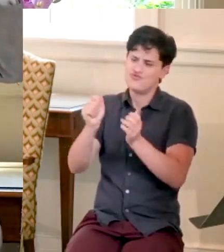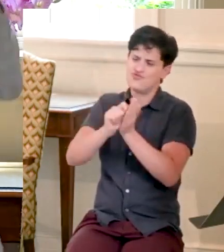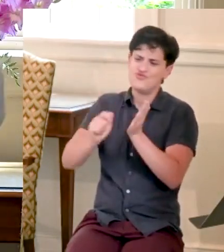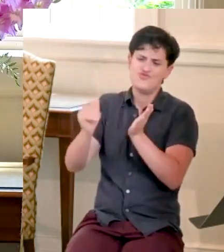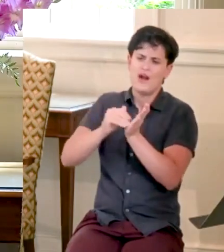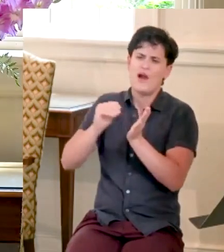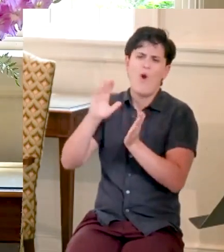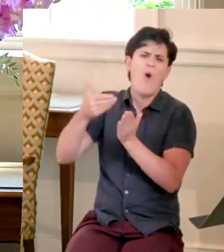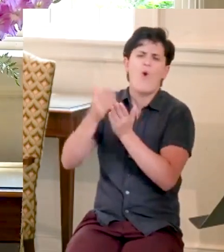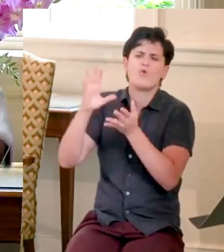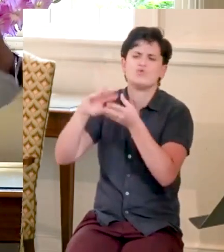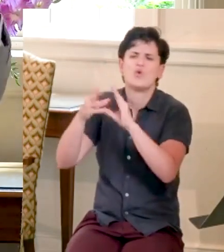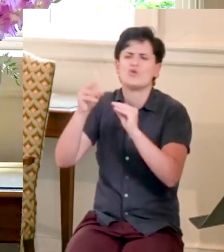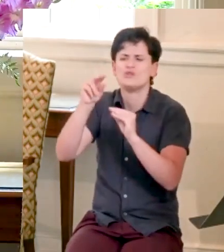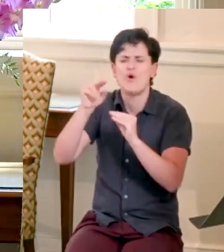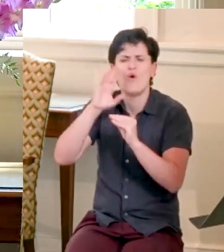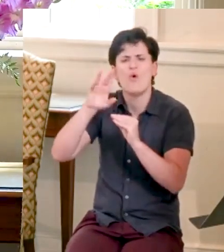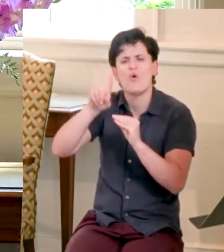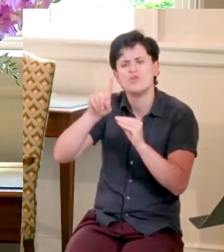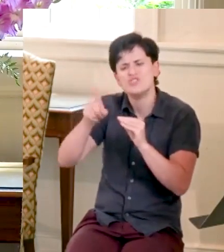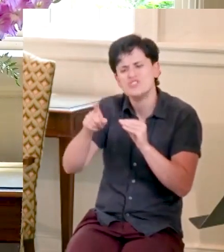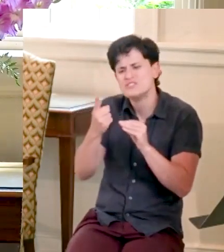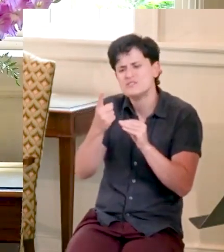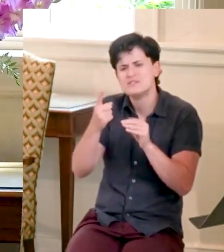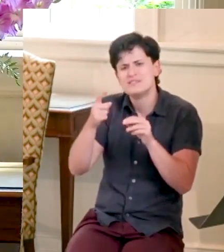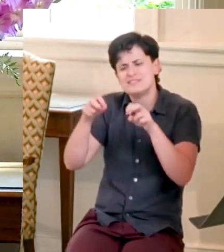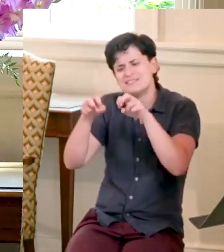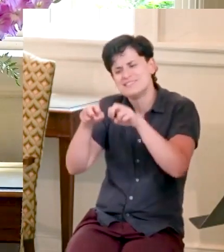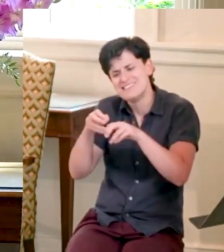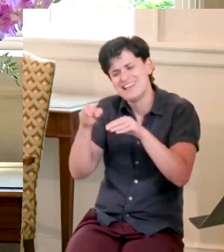just sit next to them a little bit longer.